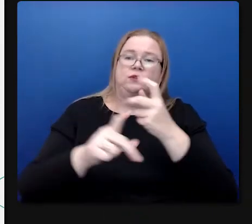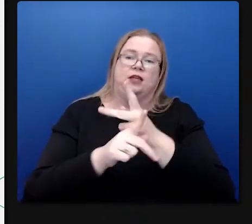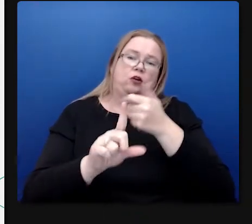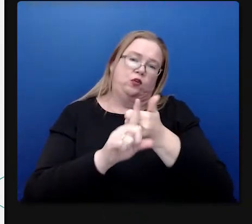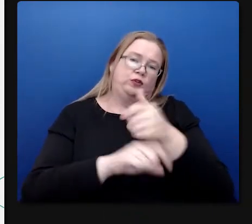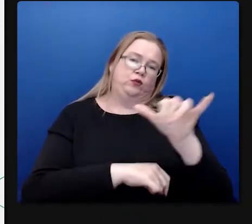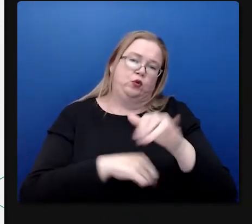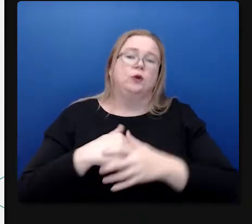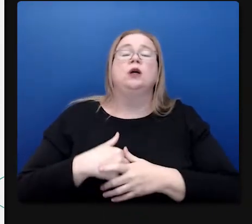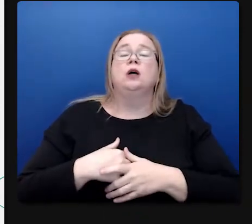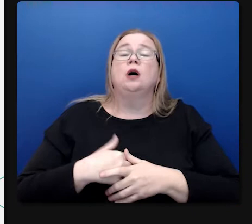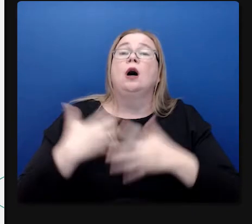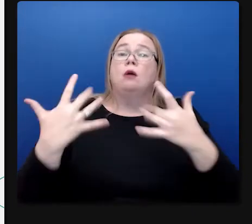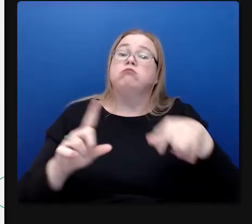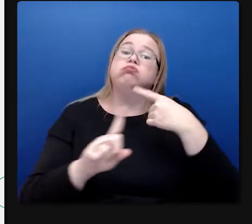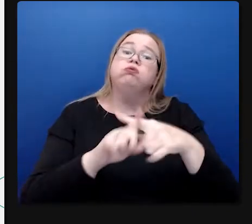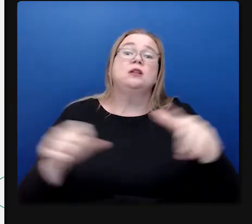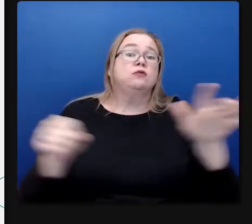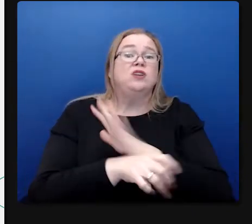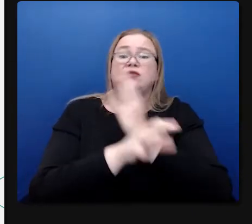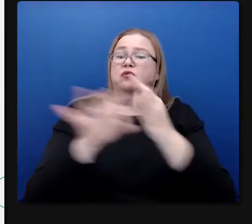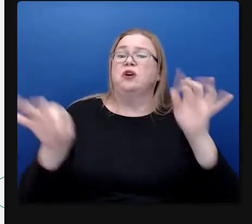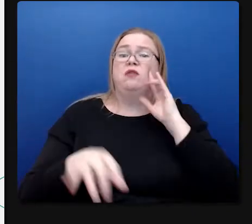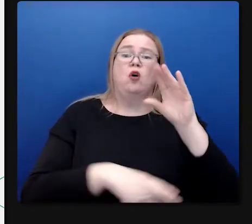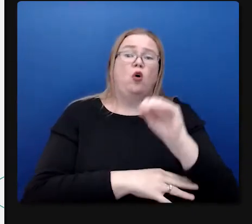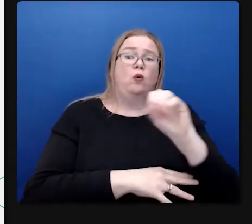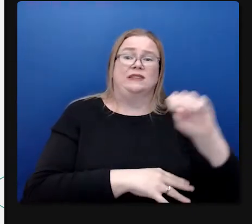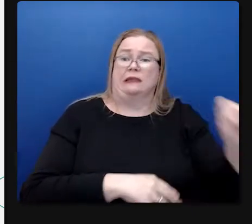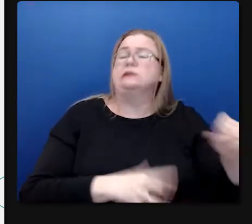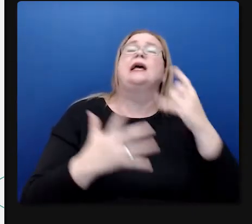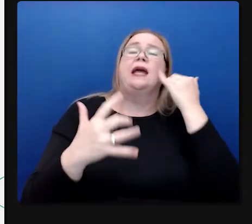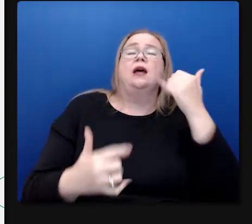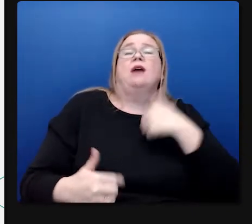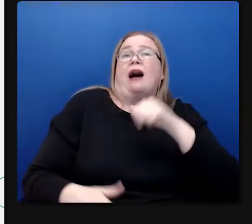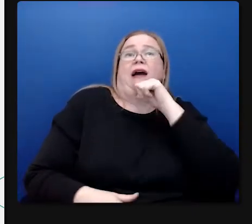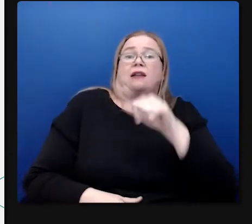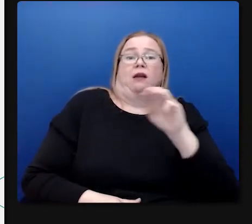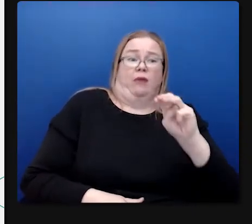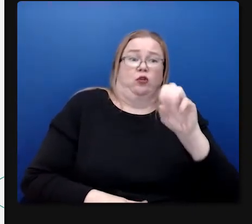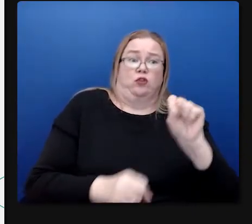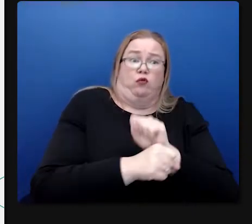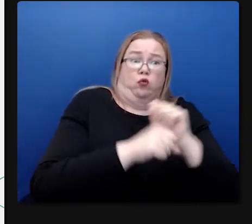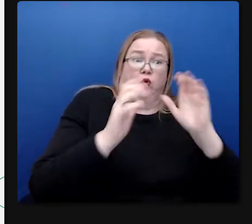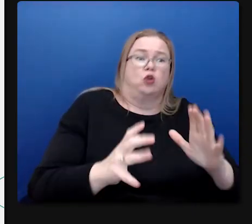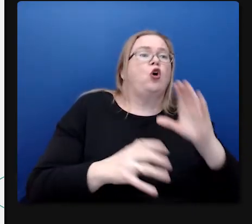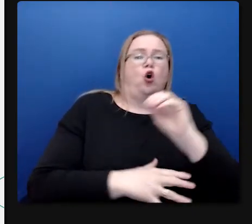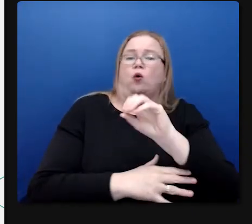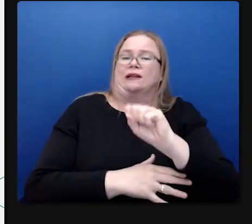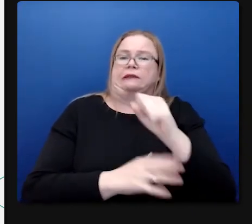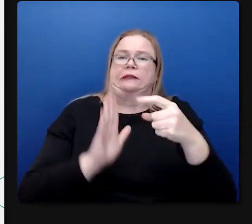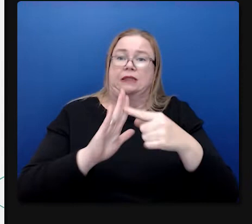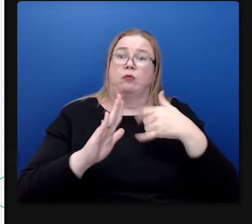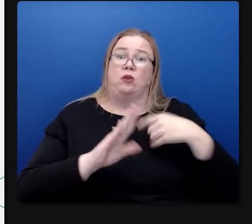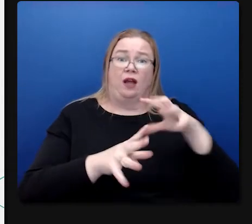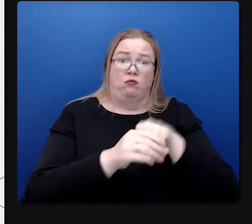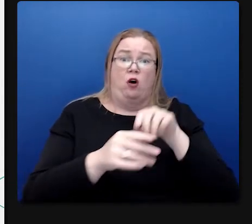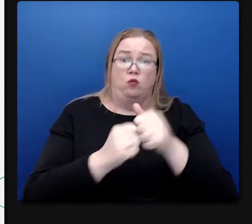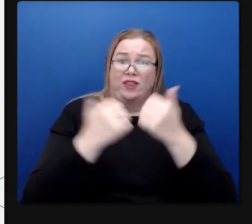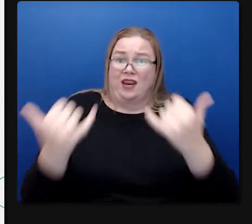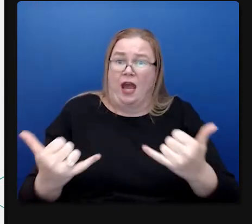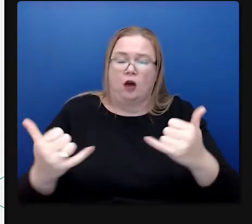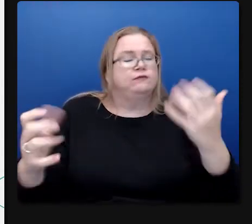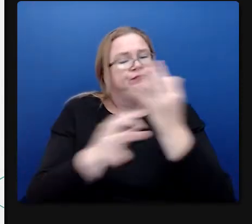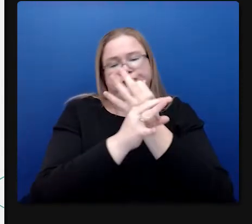manage that yourself. It is also completely free for open source. Even if I was not a Microsoft employee, this open source example that I'm dealing with